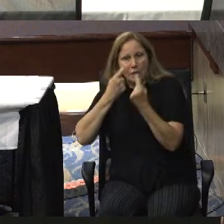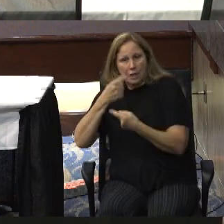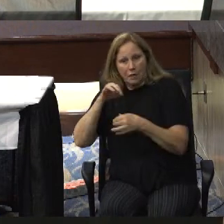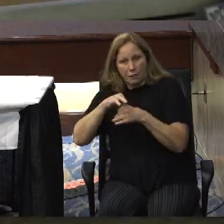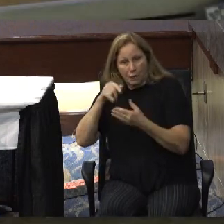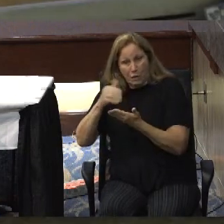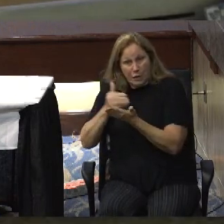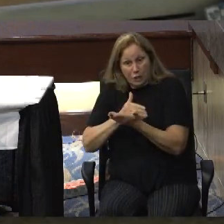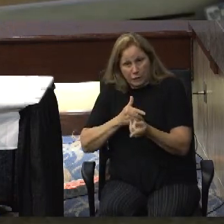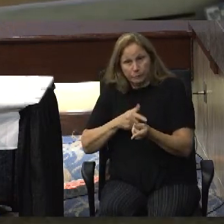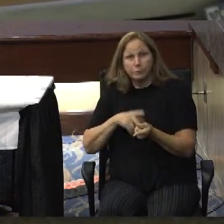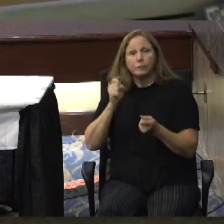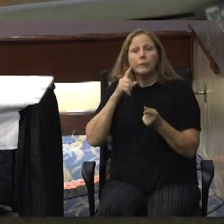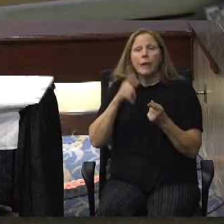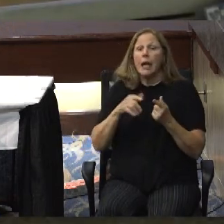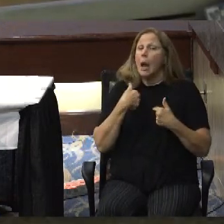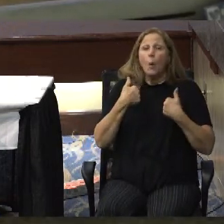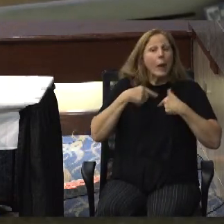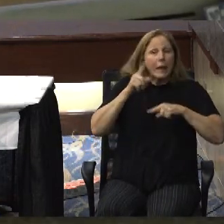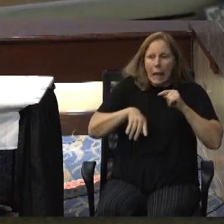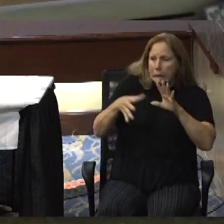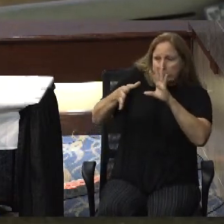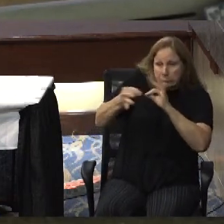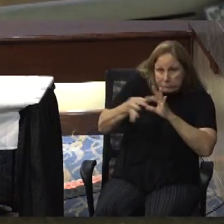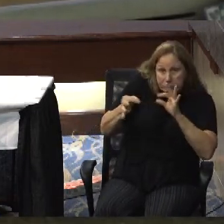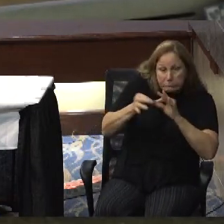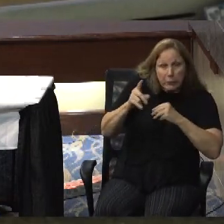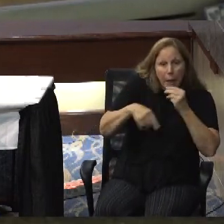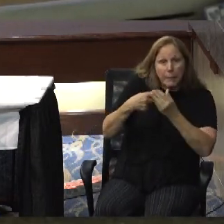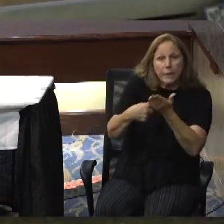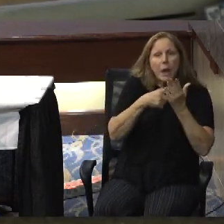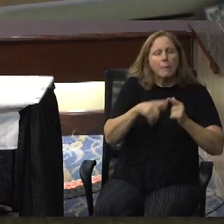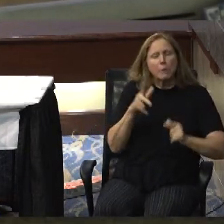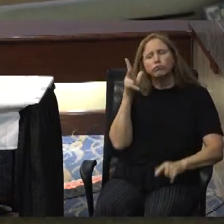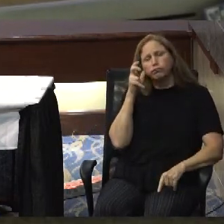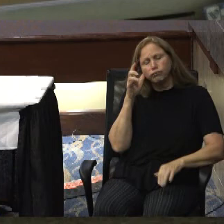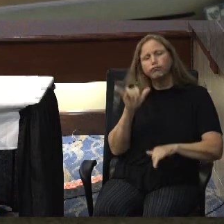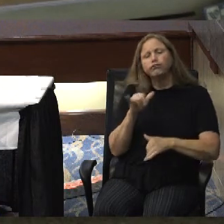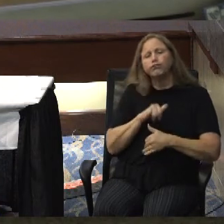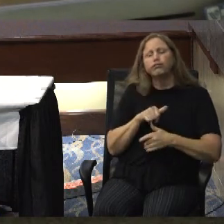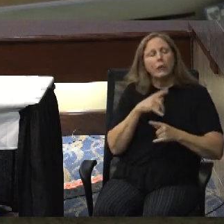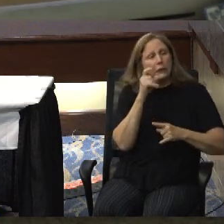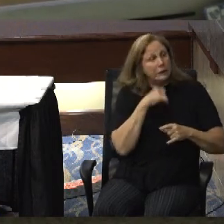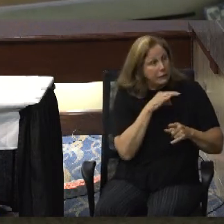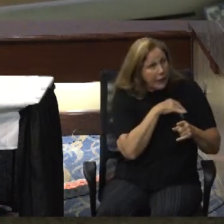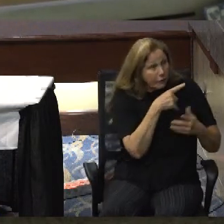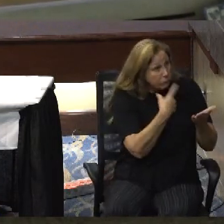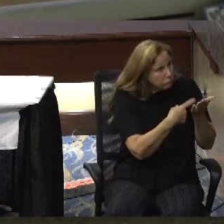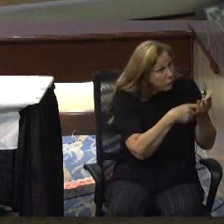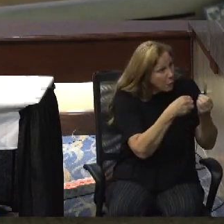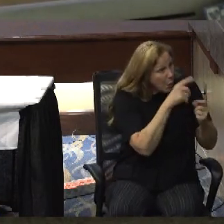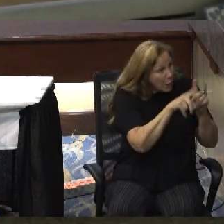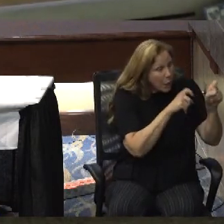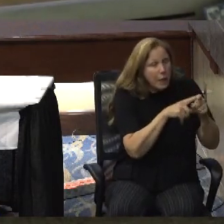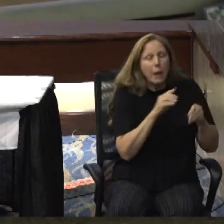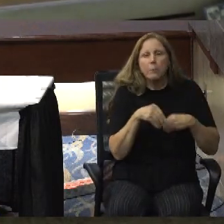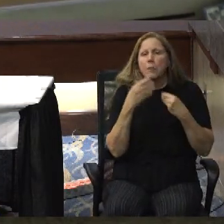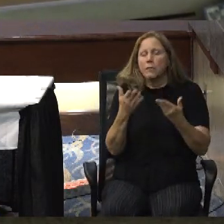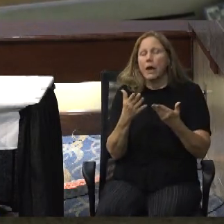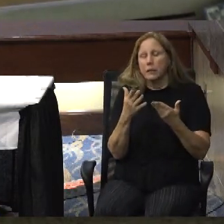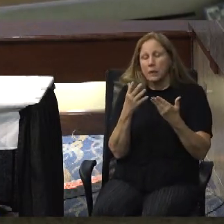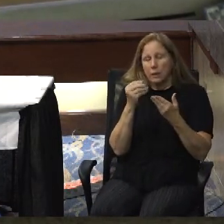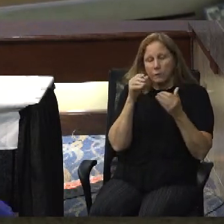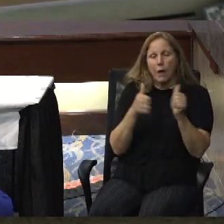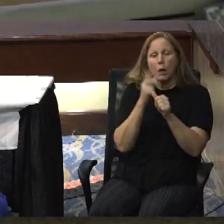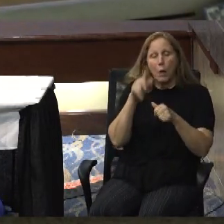agenda. Council is unable to conduct discussion, but will listen, ask staff to look into concerns, and provide follow-up.